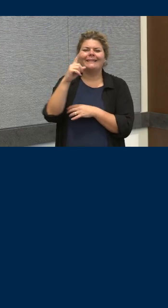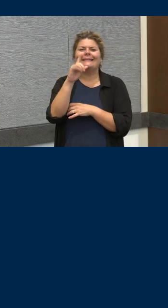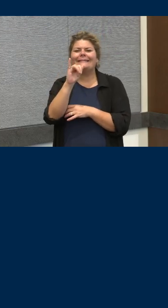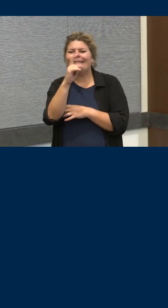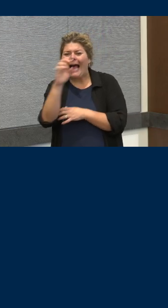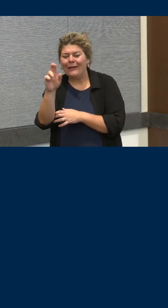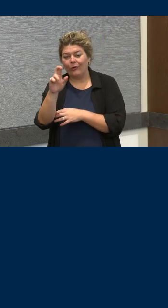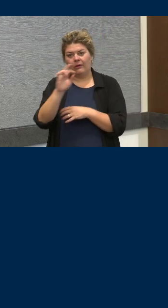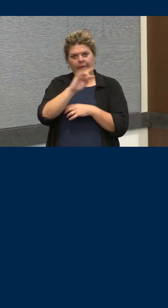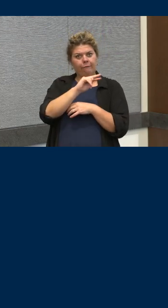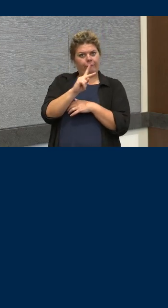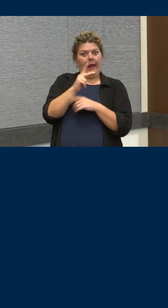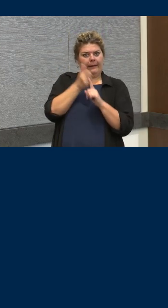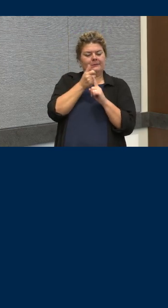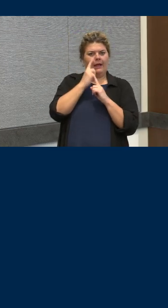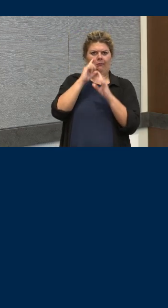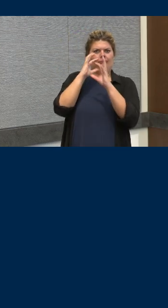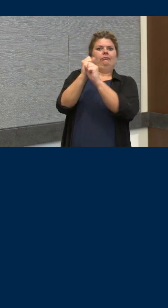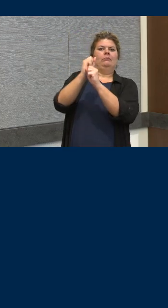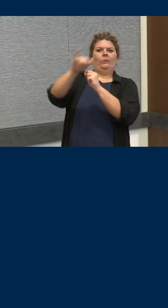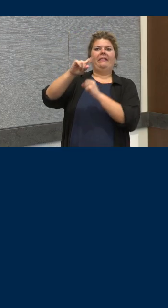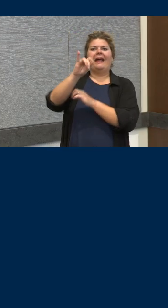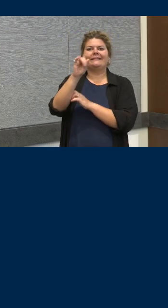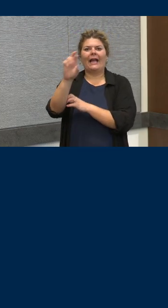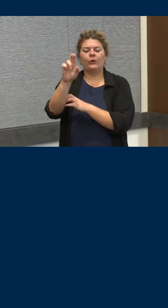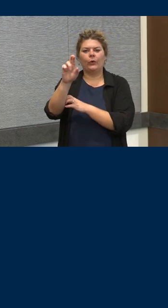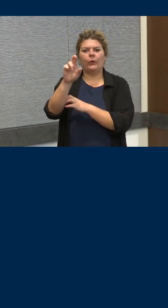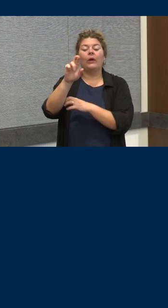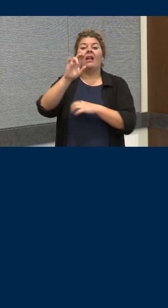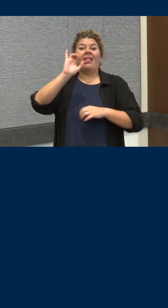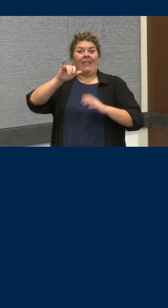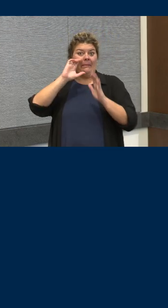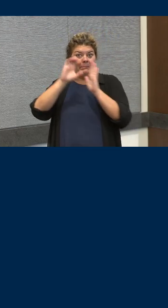Frank's attention. He photographs her directly